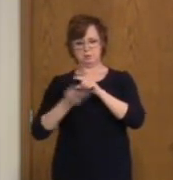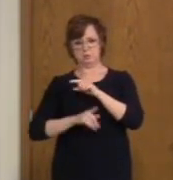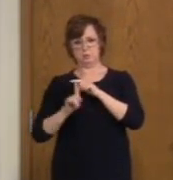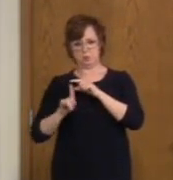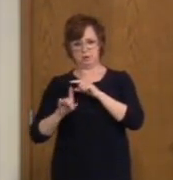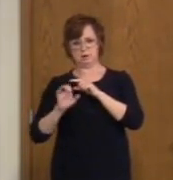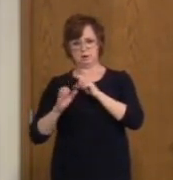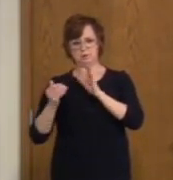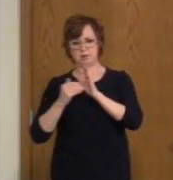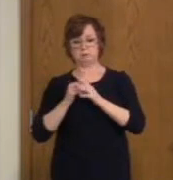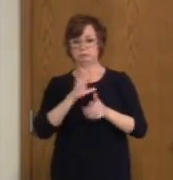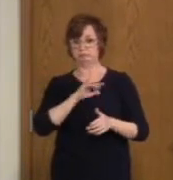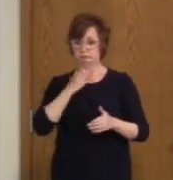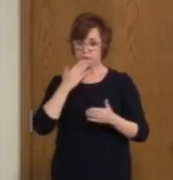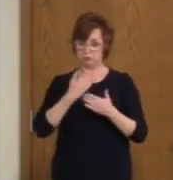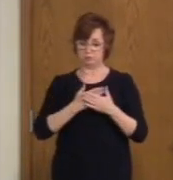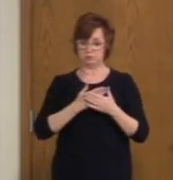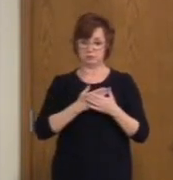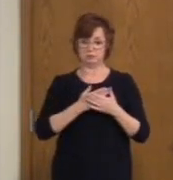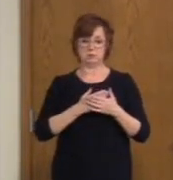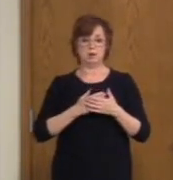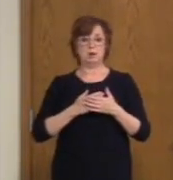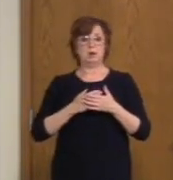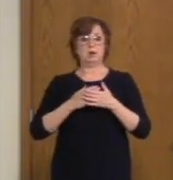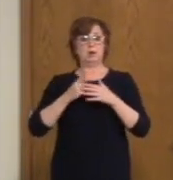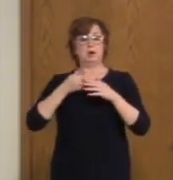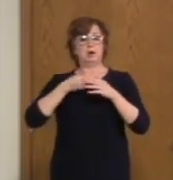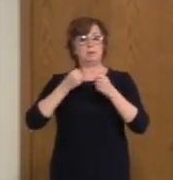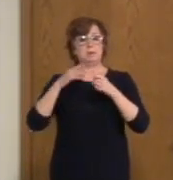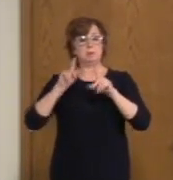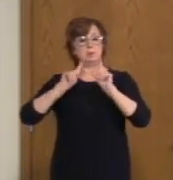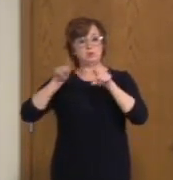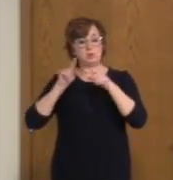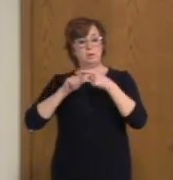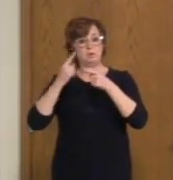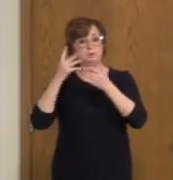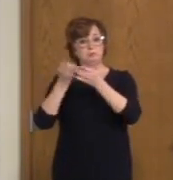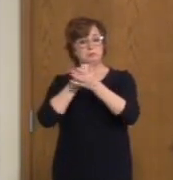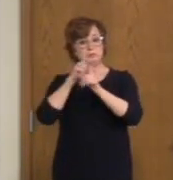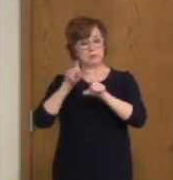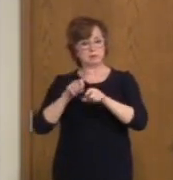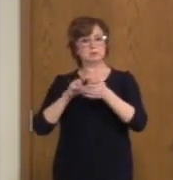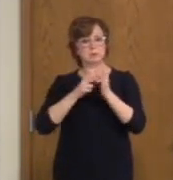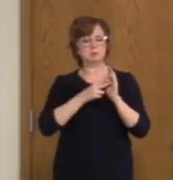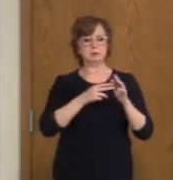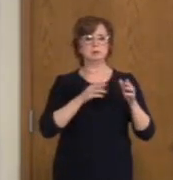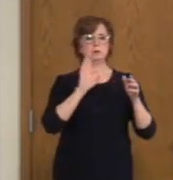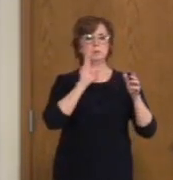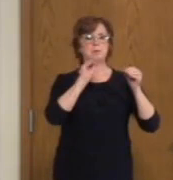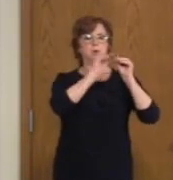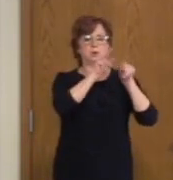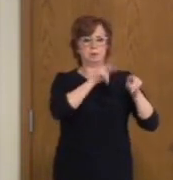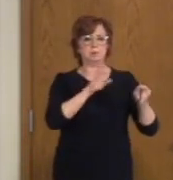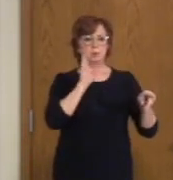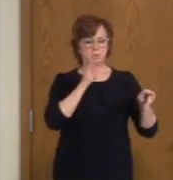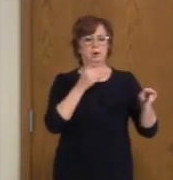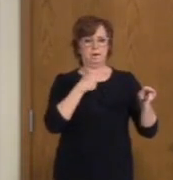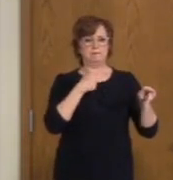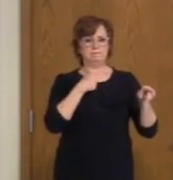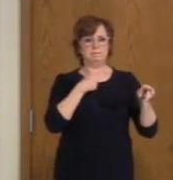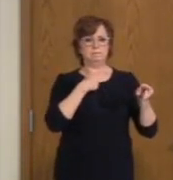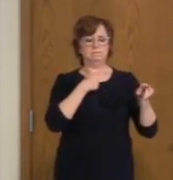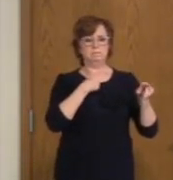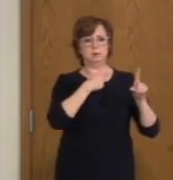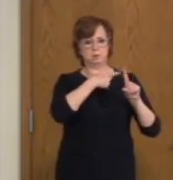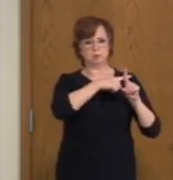rates, when they're high, they generate more cases, but that's good because then you can successfully isolate cases and